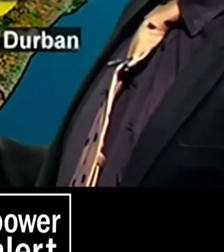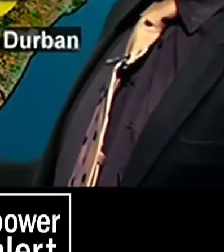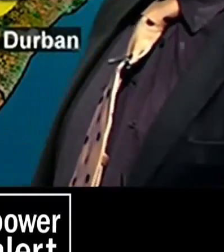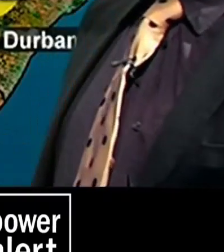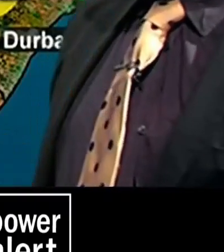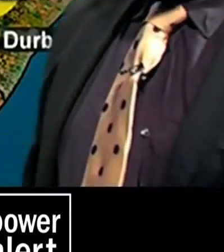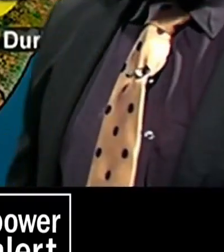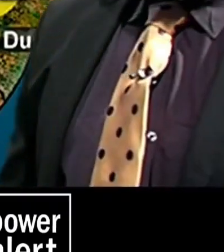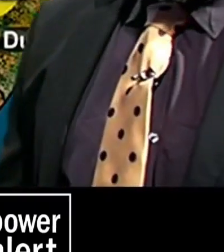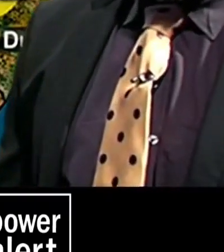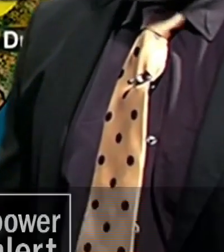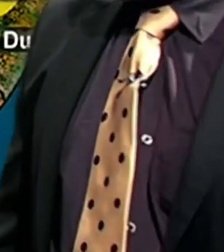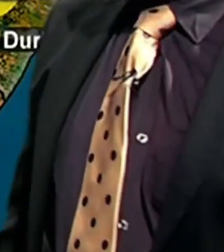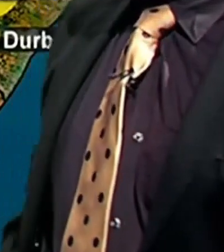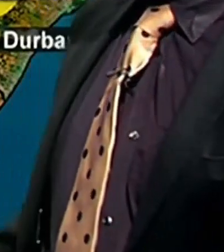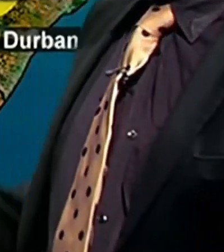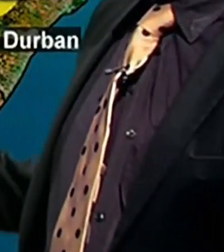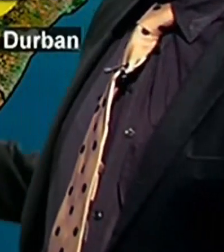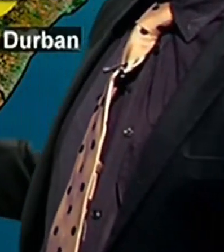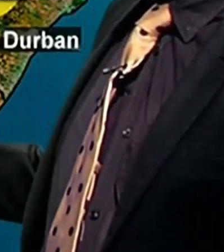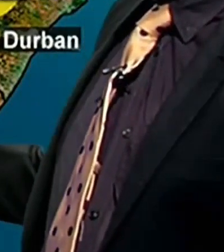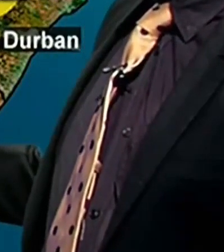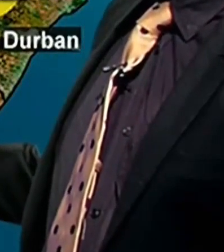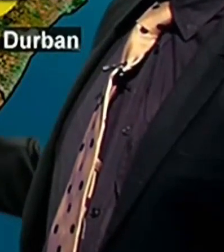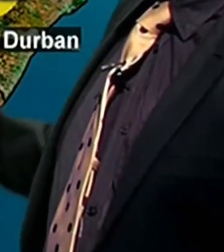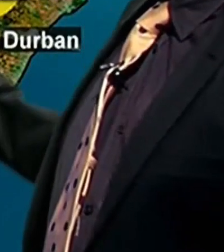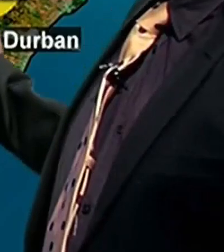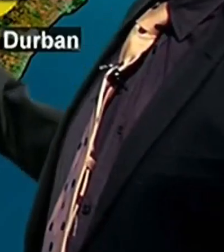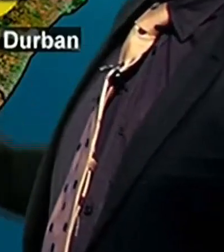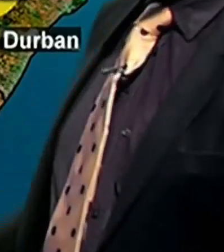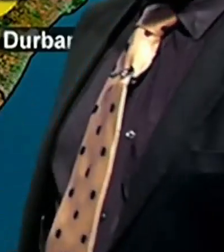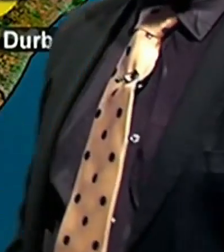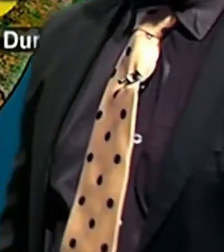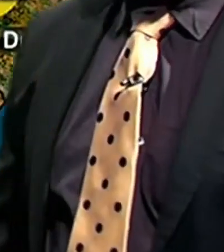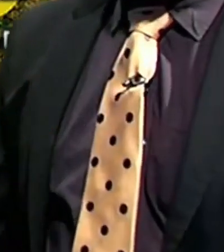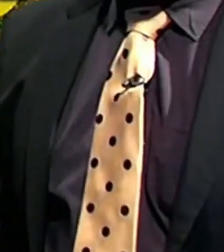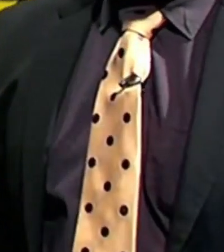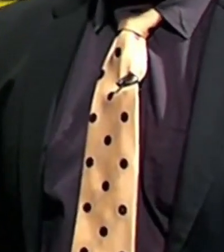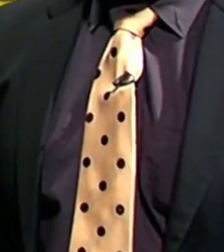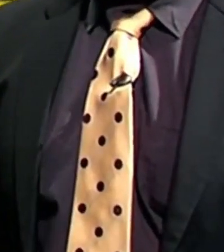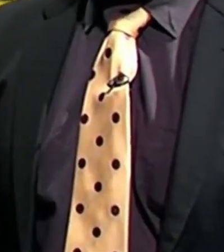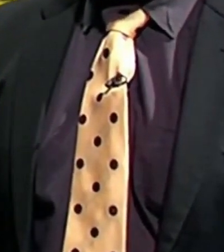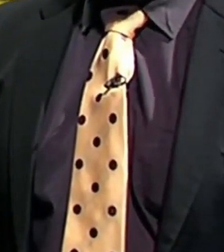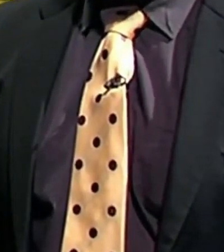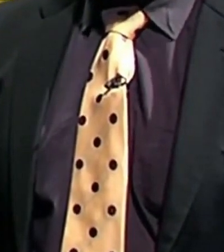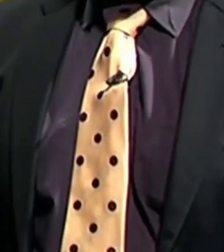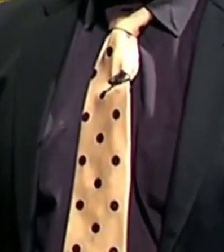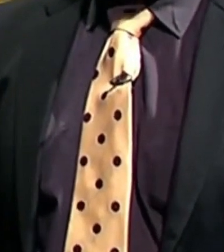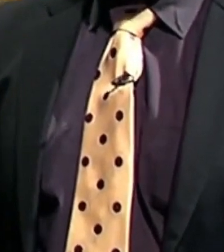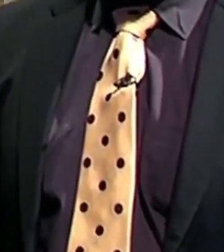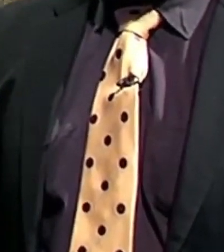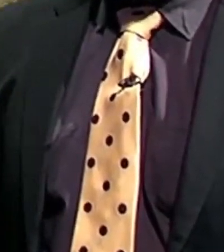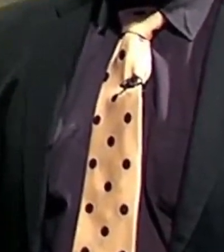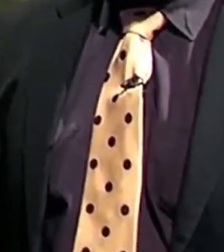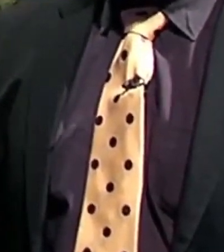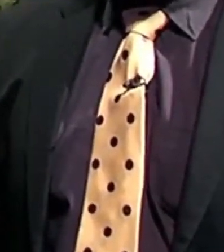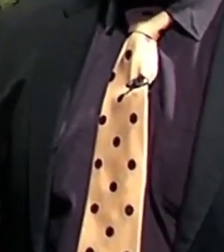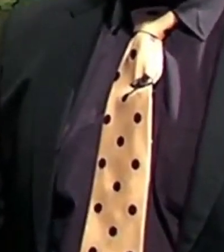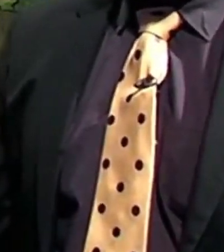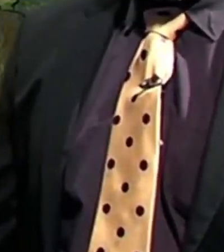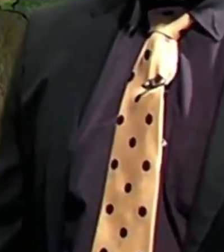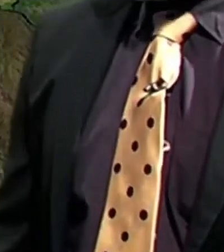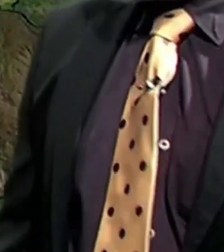lela le hleng le matla holo le be mane dikaolong tsa Kapa botšhabela ho ya jalo naheng ya Lesotho empa ka re province ya KwaZulu-Natal e tla ba moya o matla holo